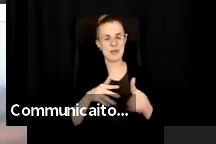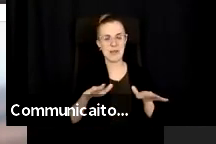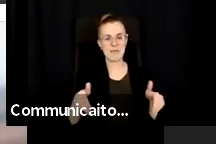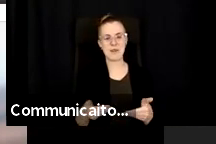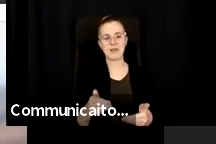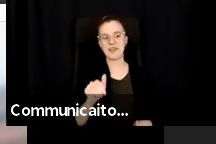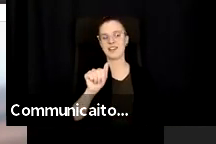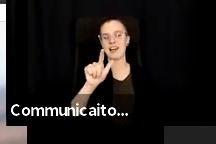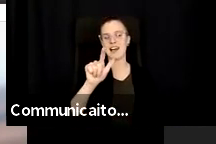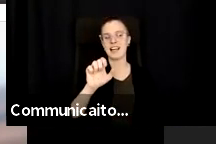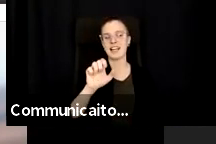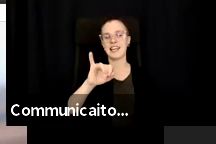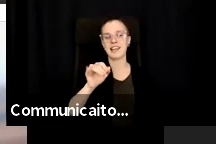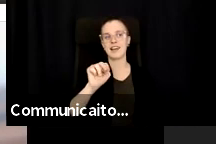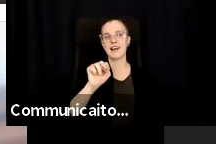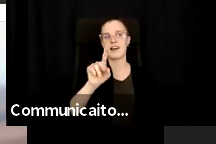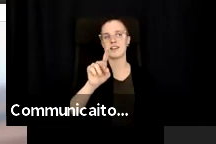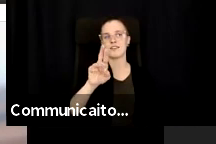Guzman.